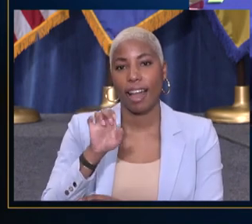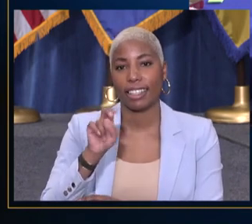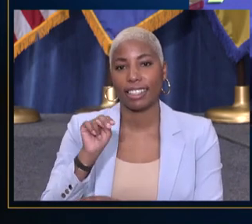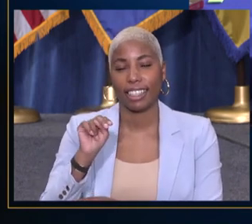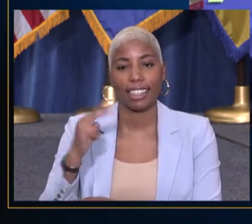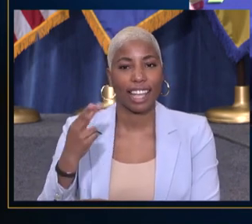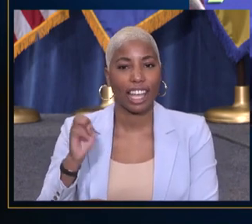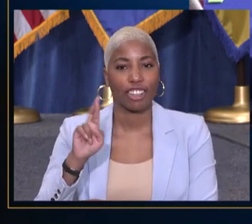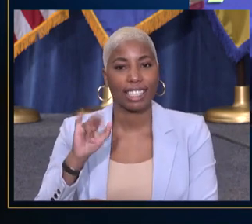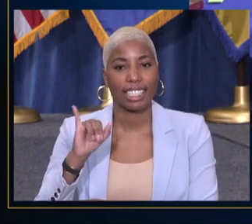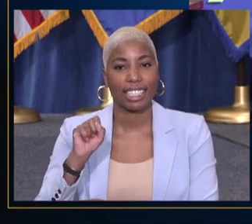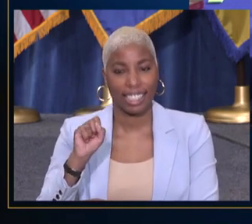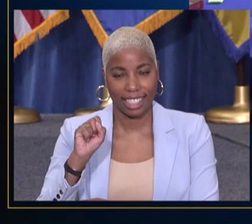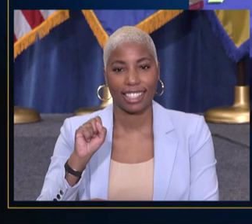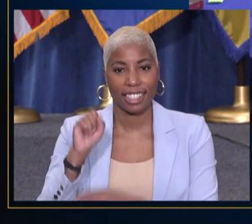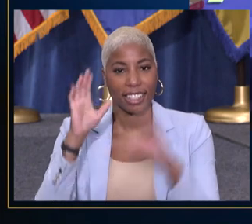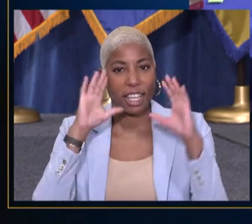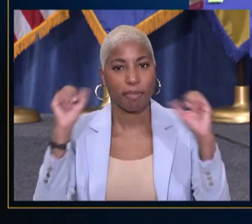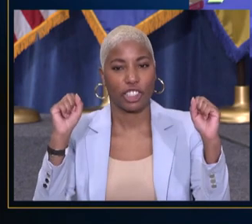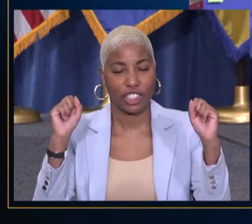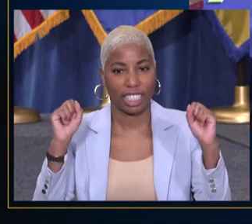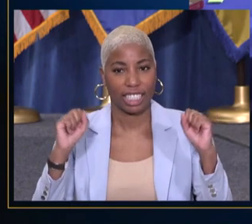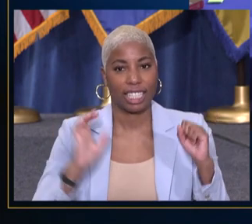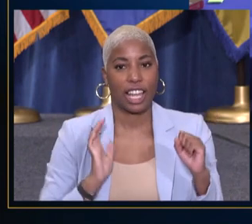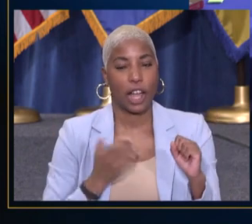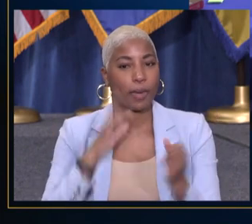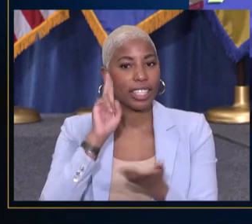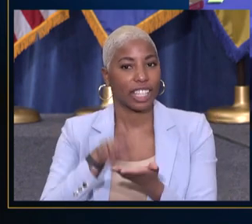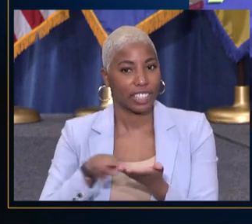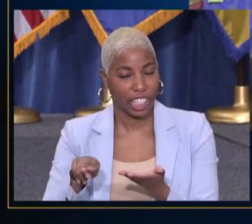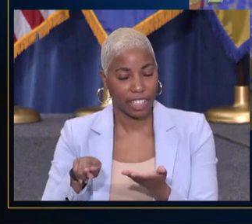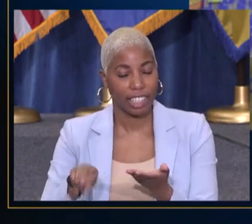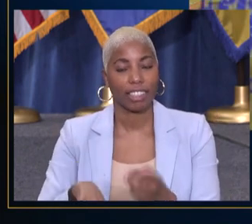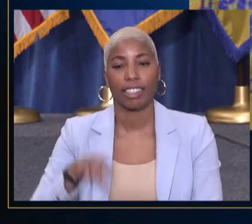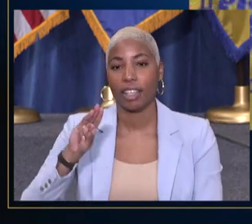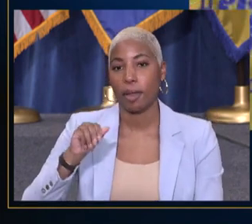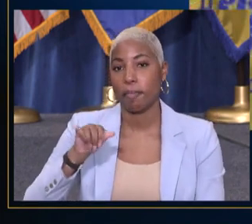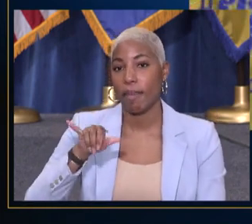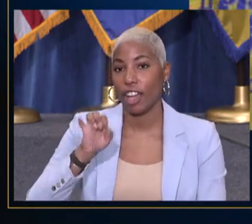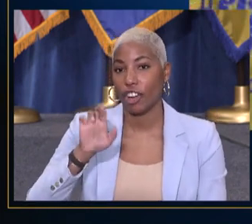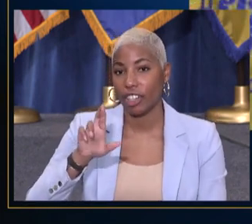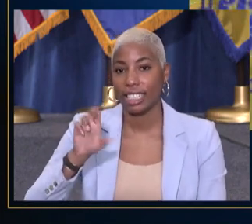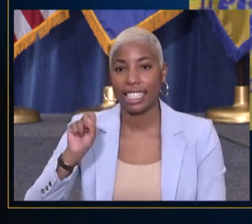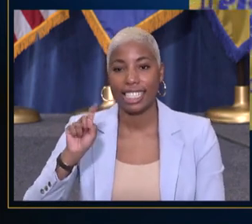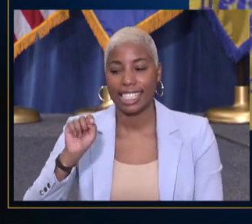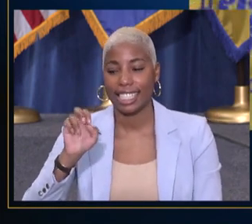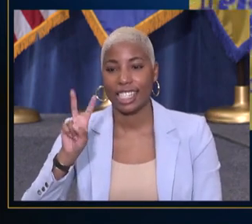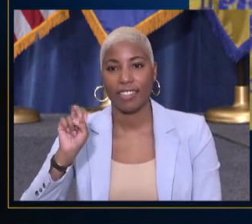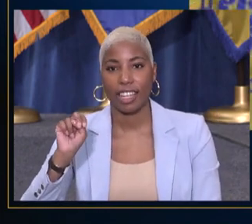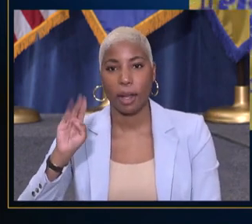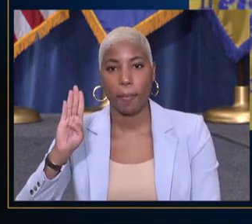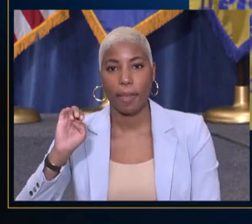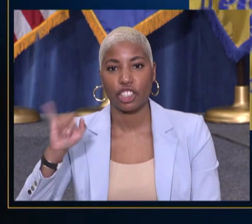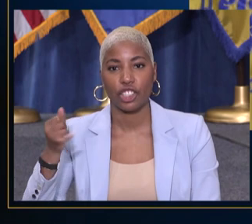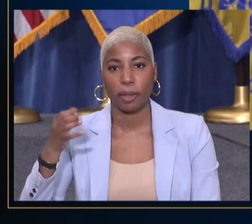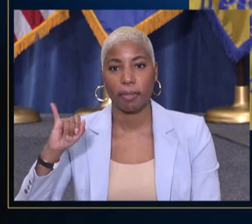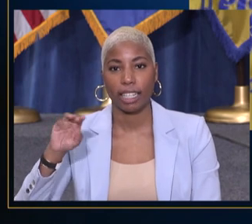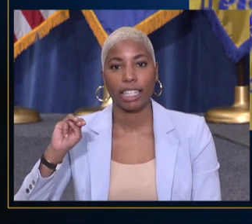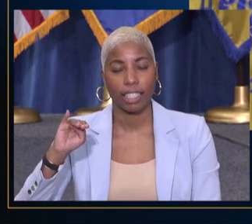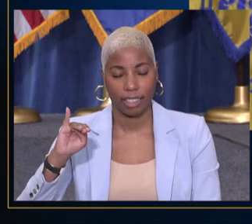administration, including our Secretary Becerra, Mayor Stephen Benjamin from the White House Office of Public